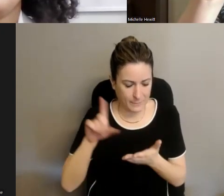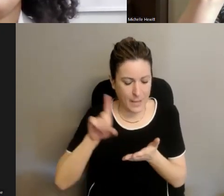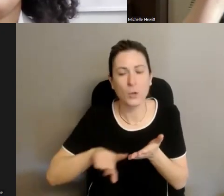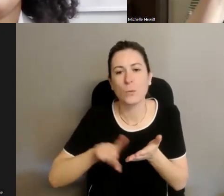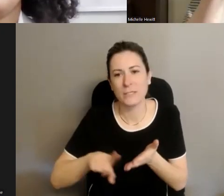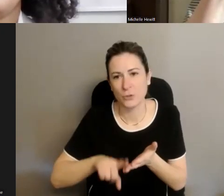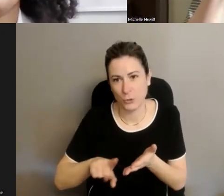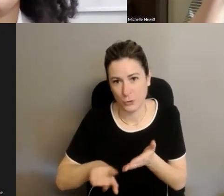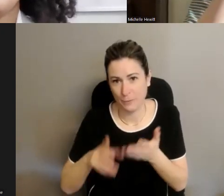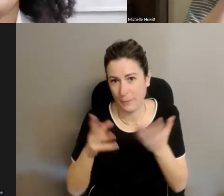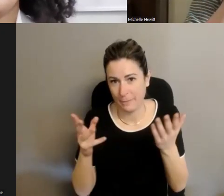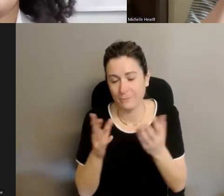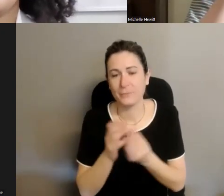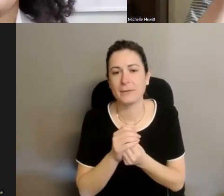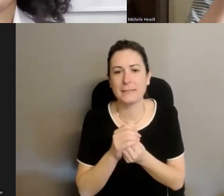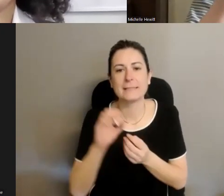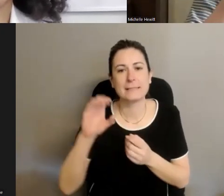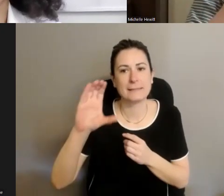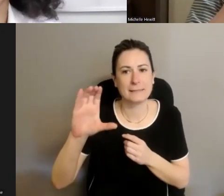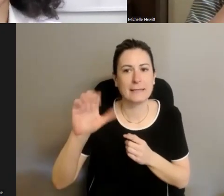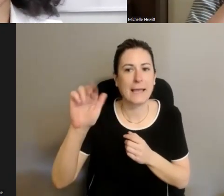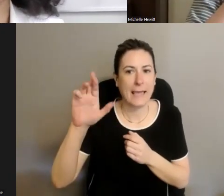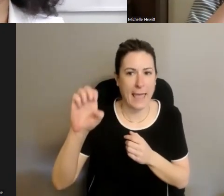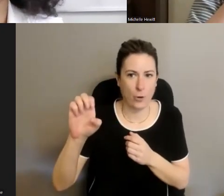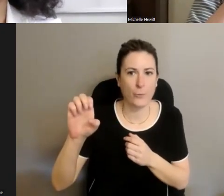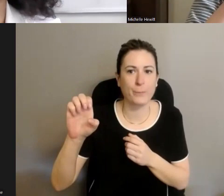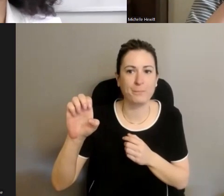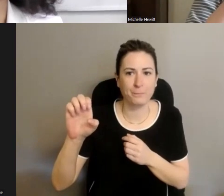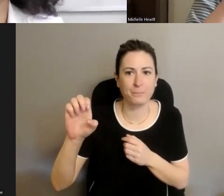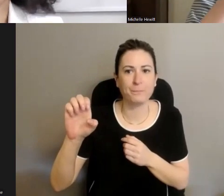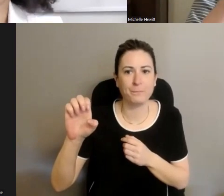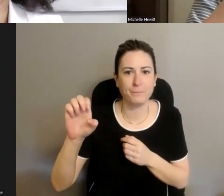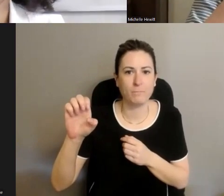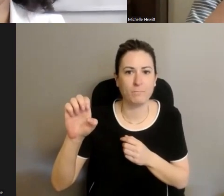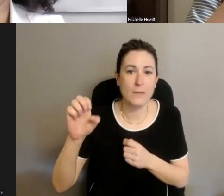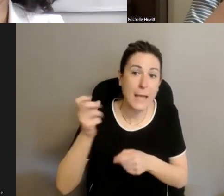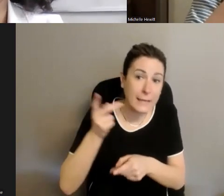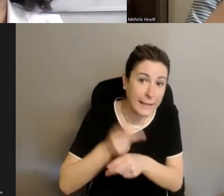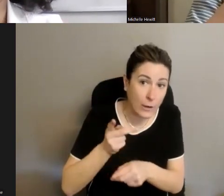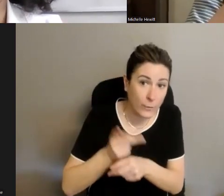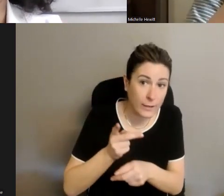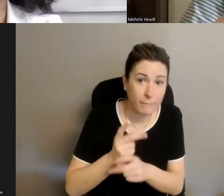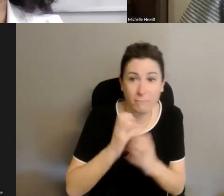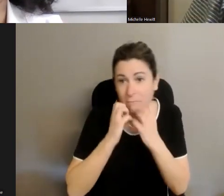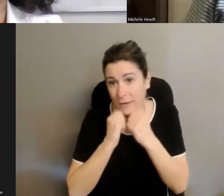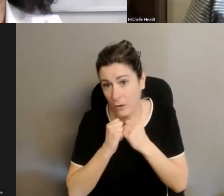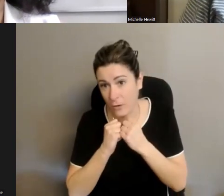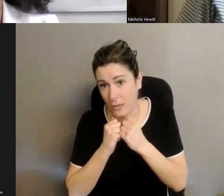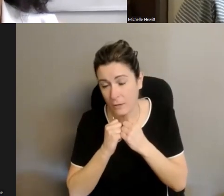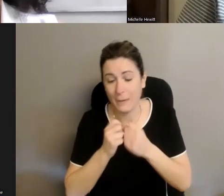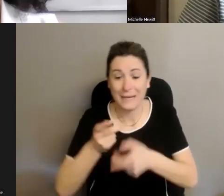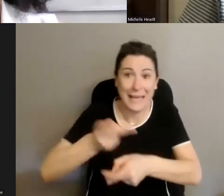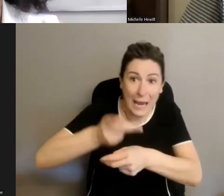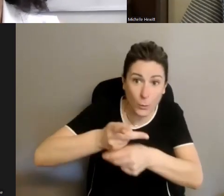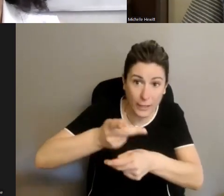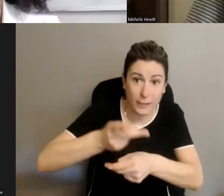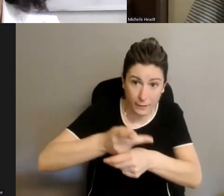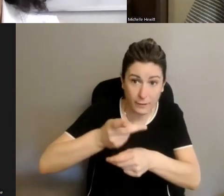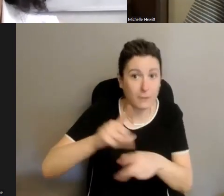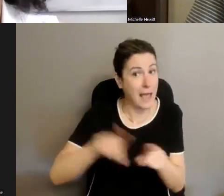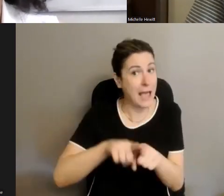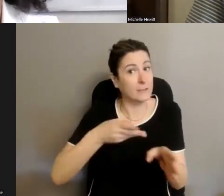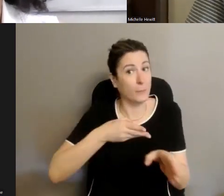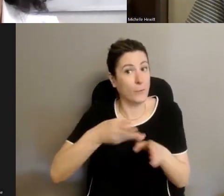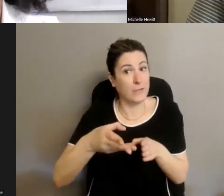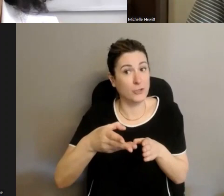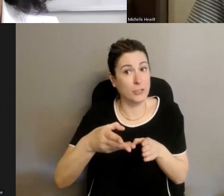is care and caring and as a profession, as a career, is